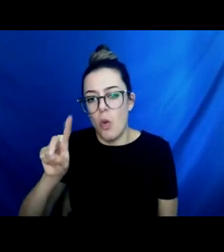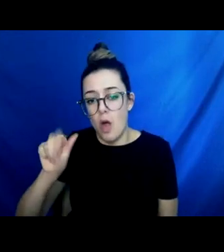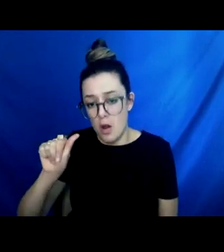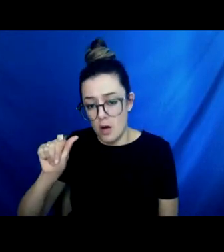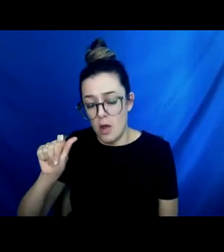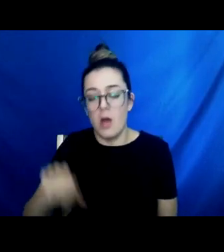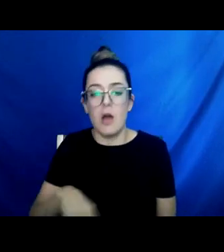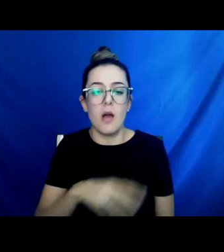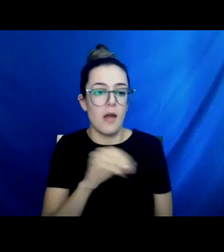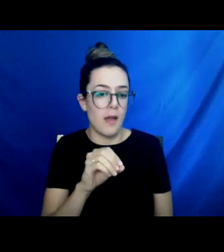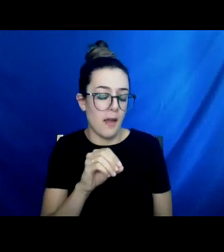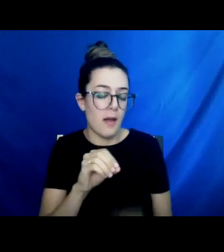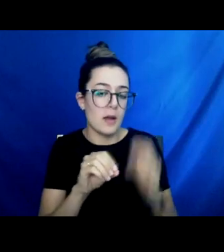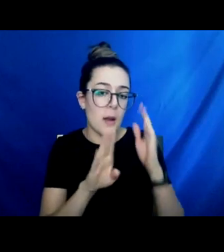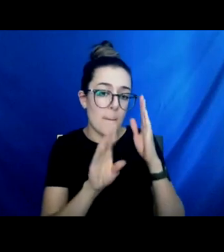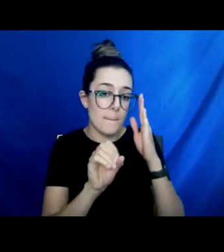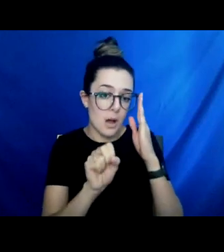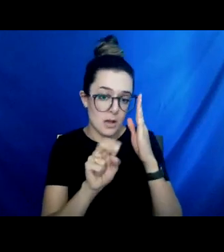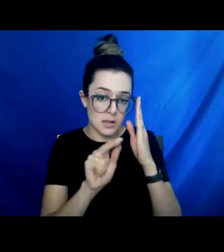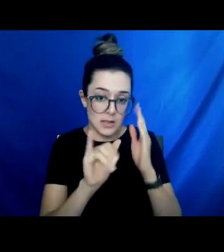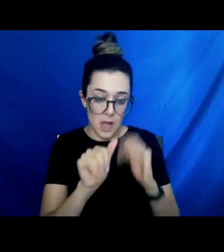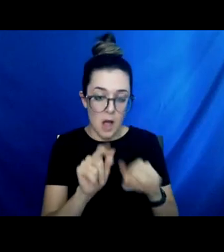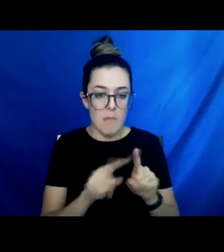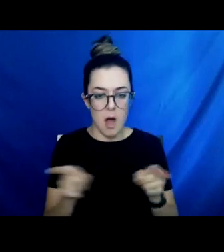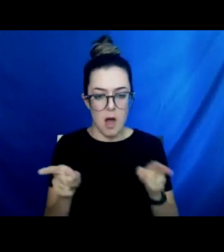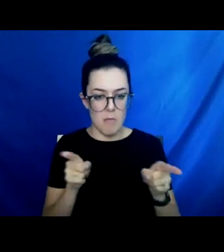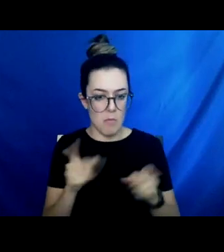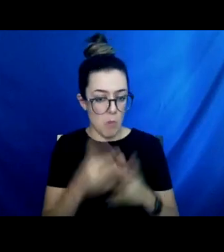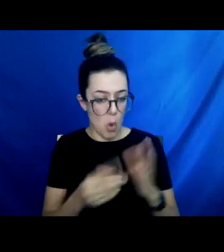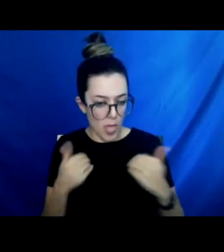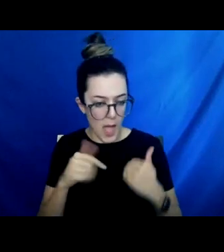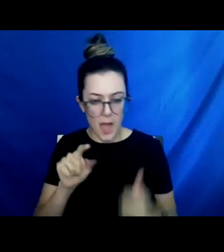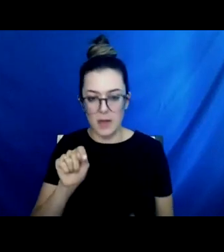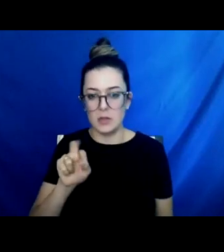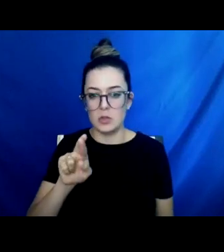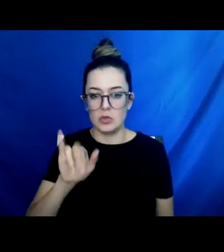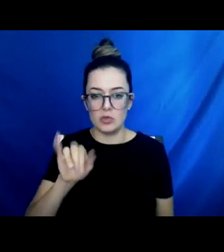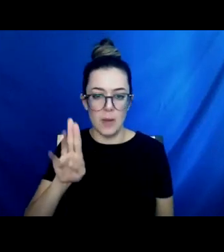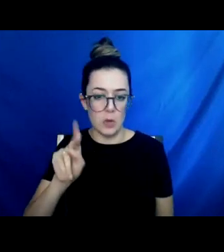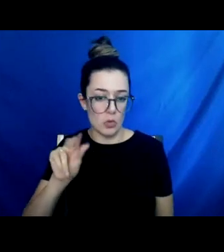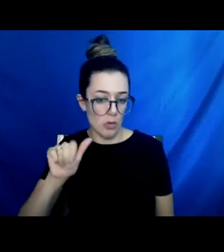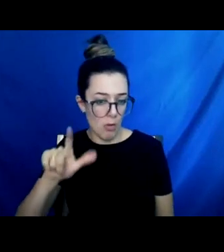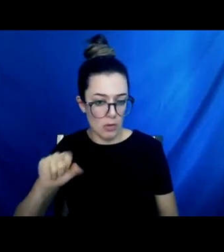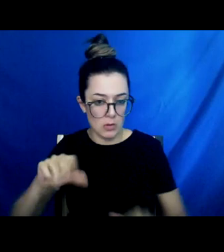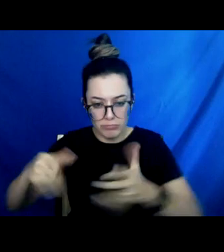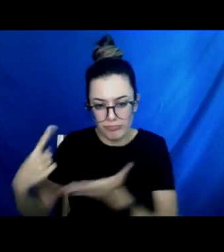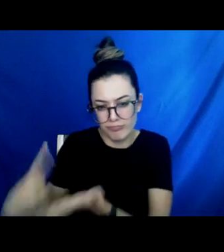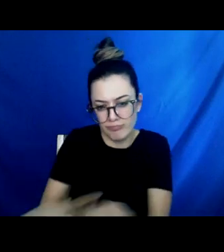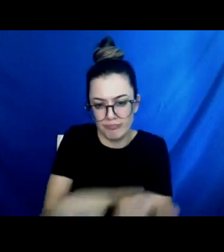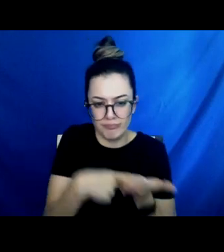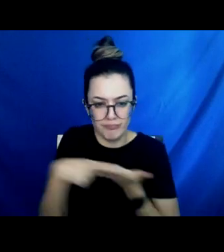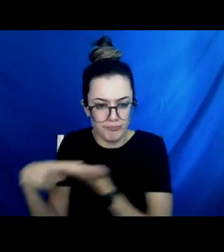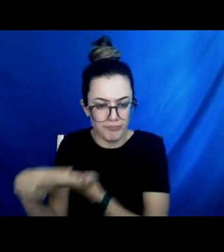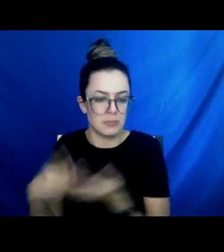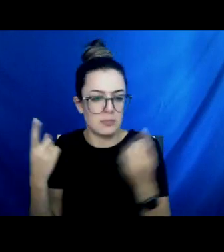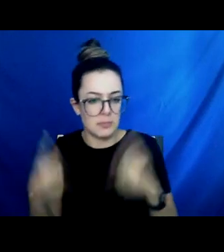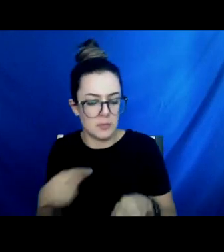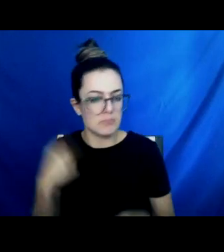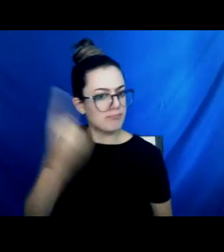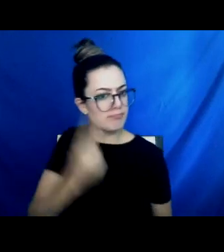international criminal tribunals created. So I wondered, is that the route that we can go one day with Syria, or does the International Criminal